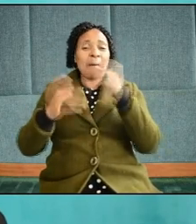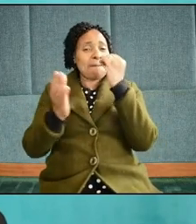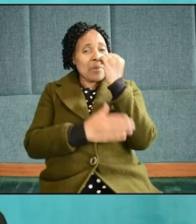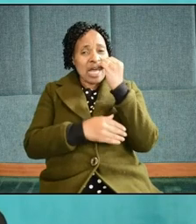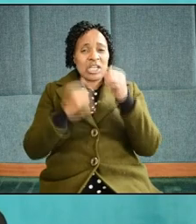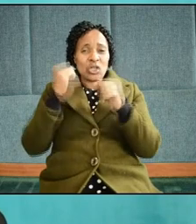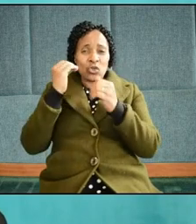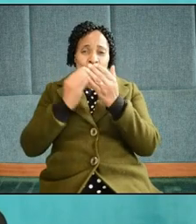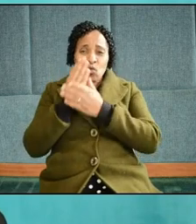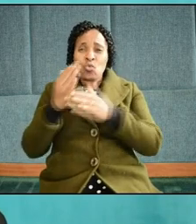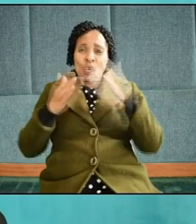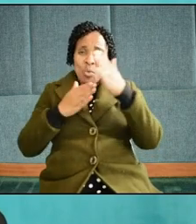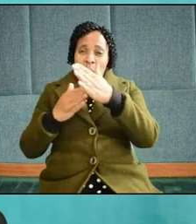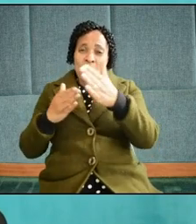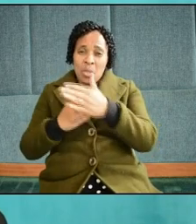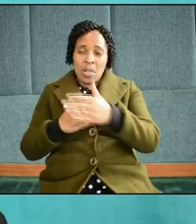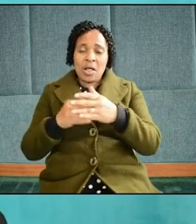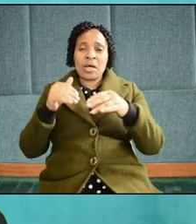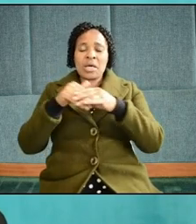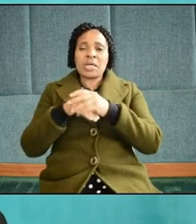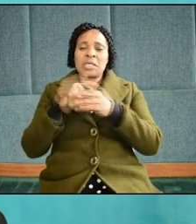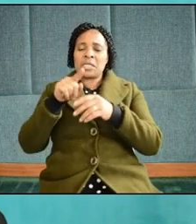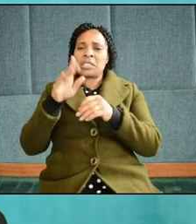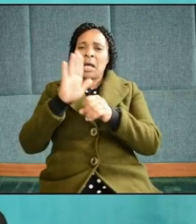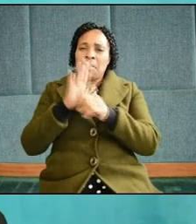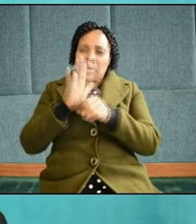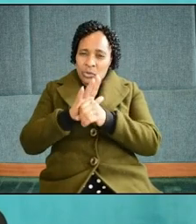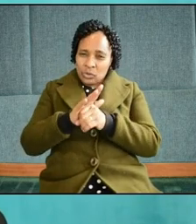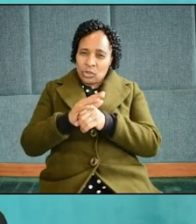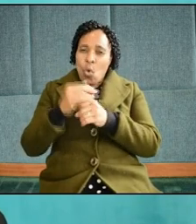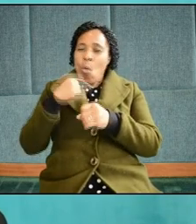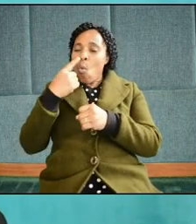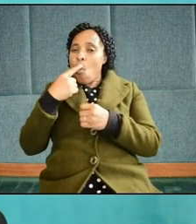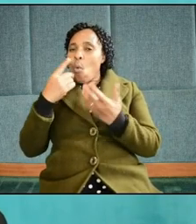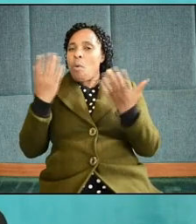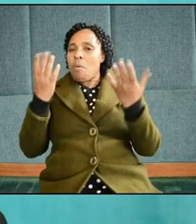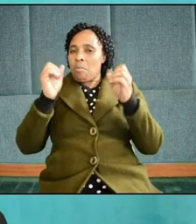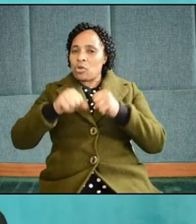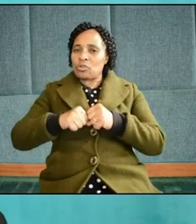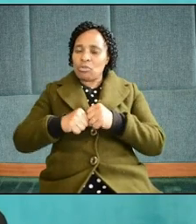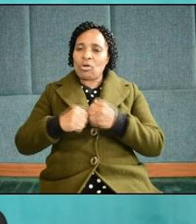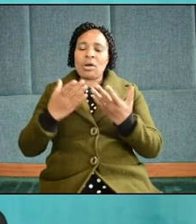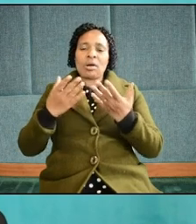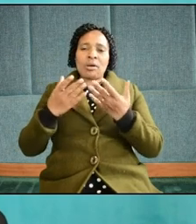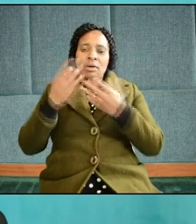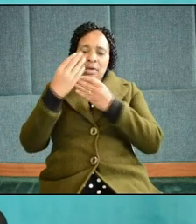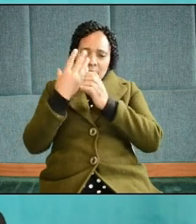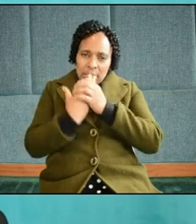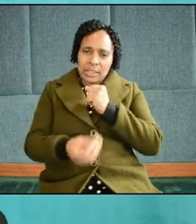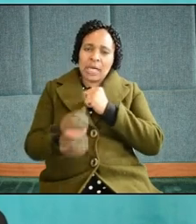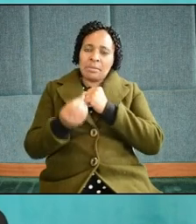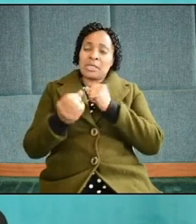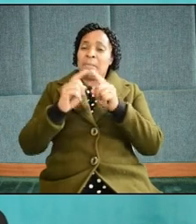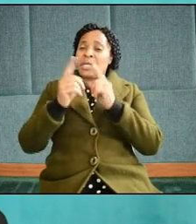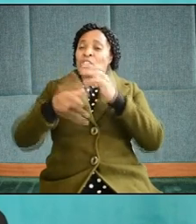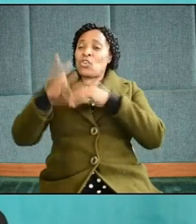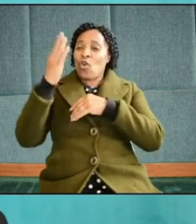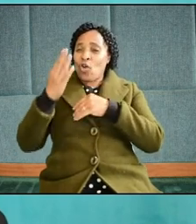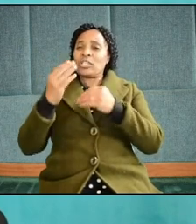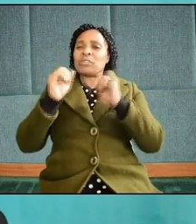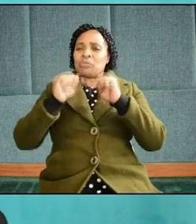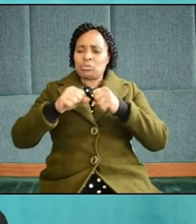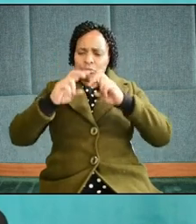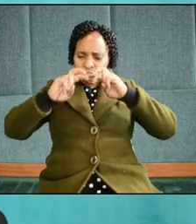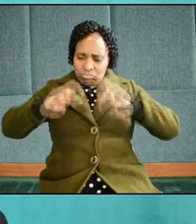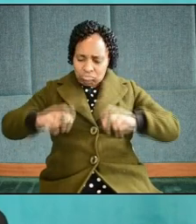obstacles, apparently insurmountable, as to dishearten those who will yield to discouragement. But God is saying to